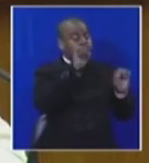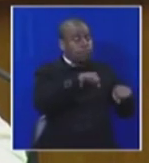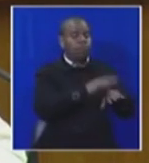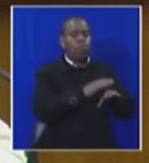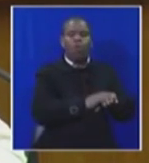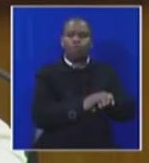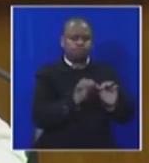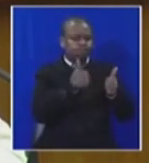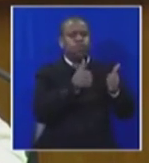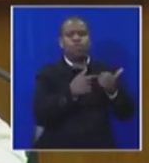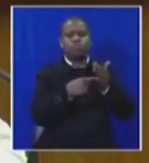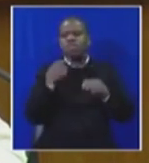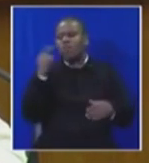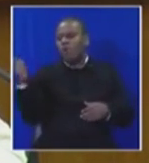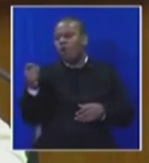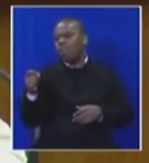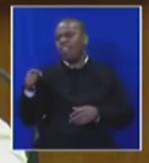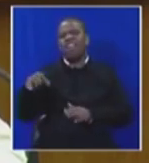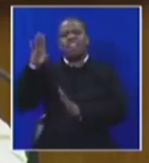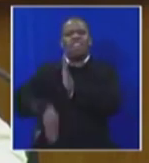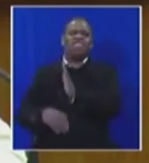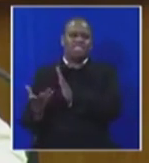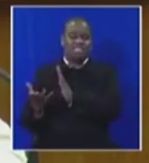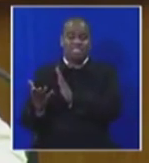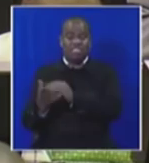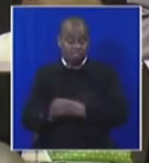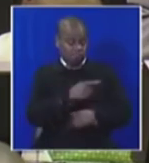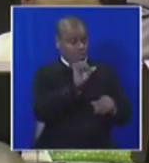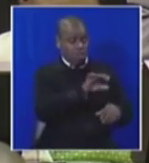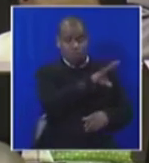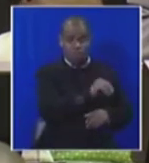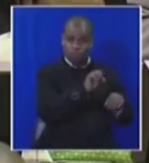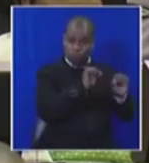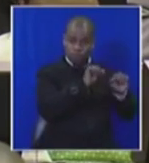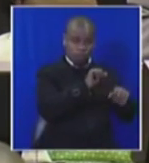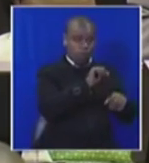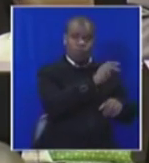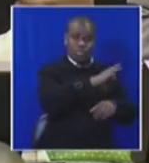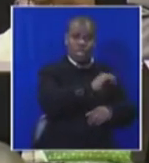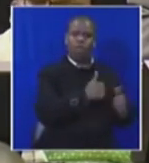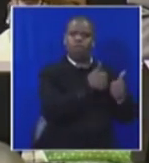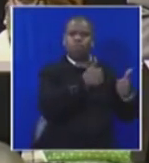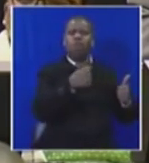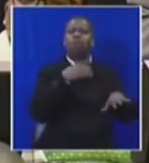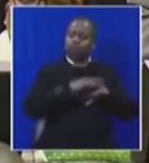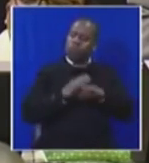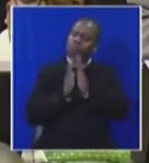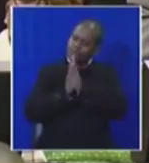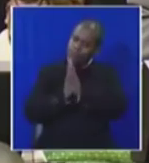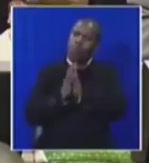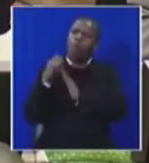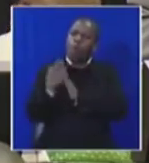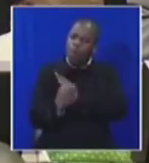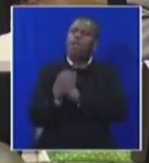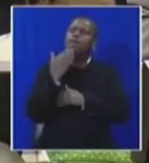management. It is therefore no wonder that thousands of young South Africans will for the first time vote DA in their municipalities this year, and the